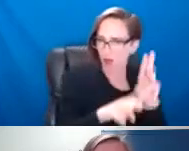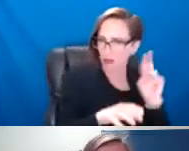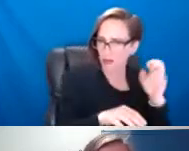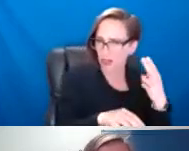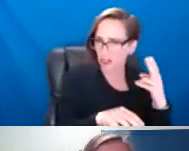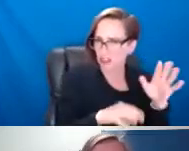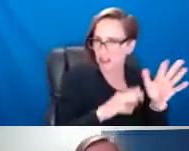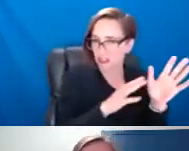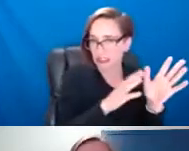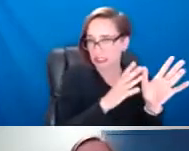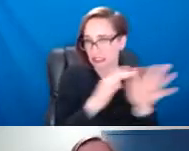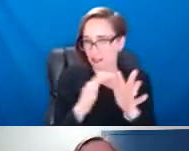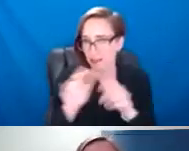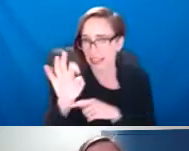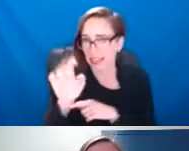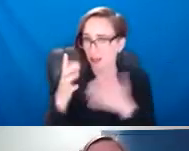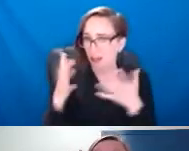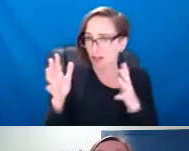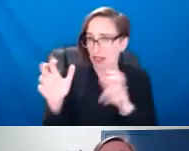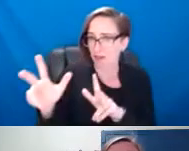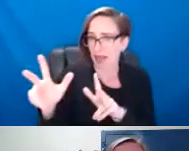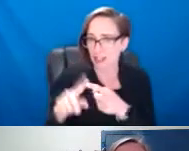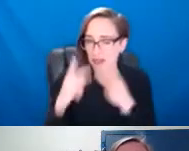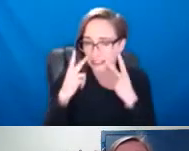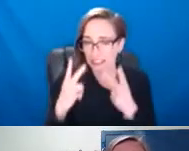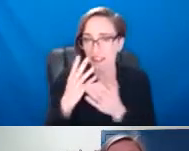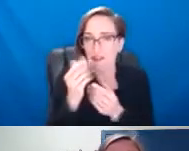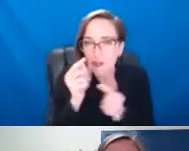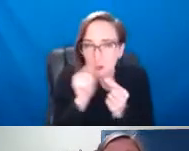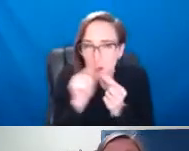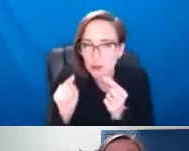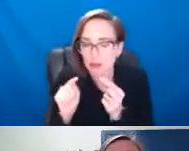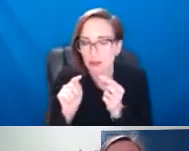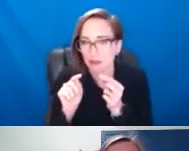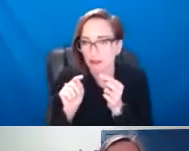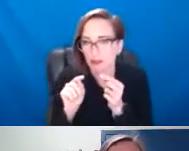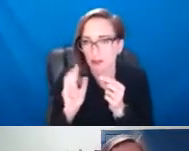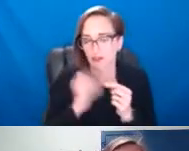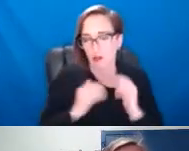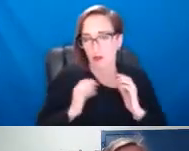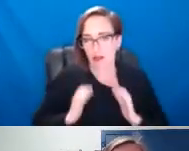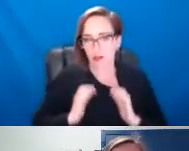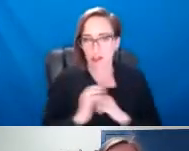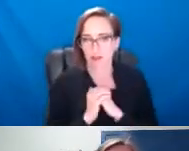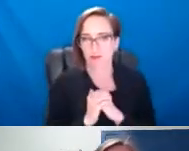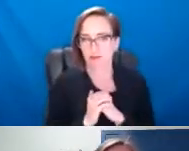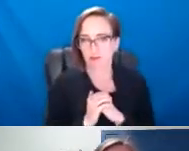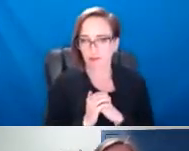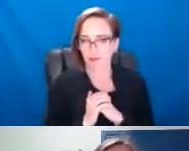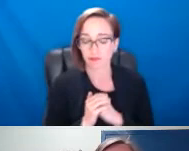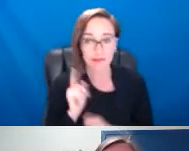by April we were already able to go back out and to see a very small group of those people. What I will say is there